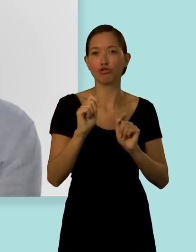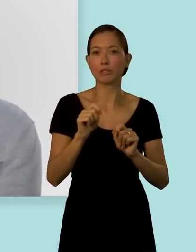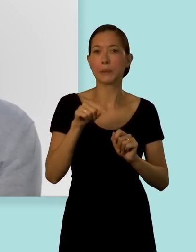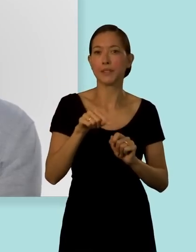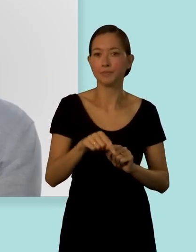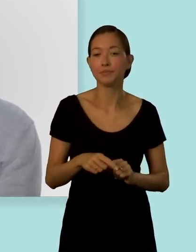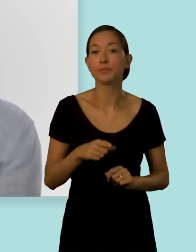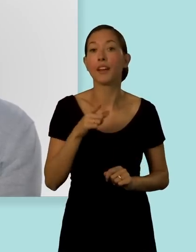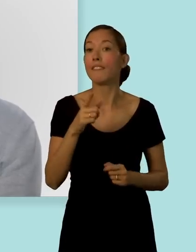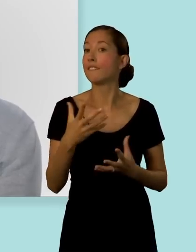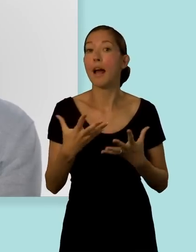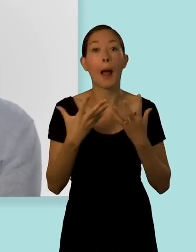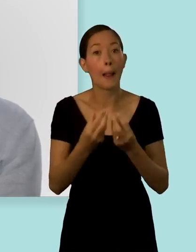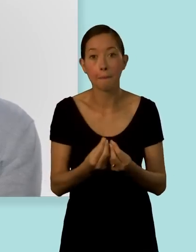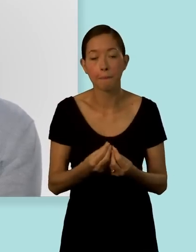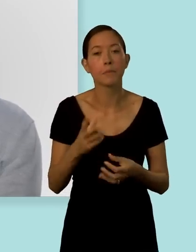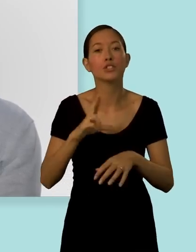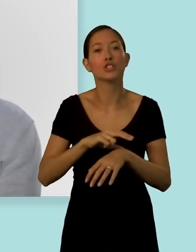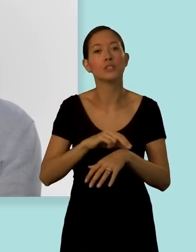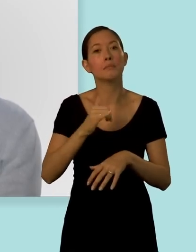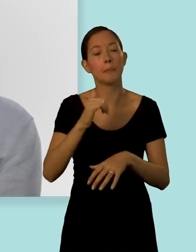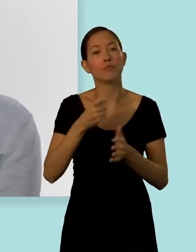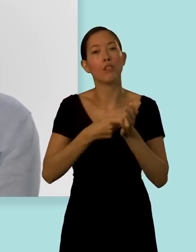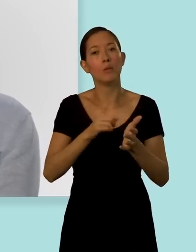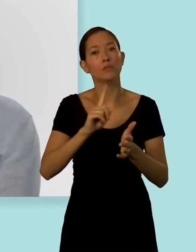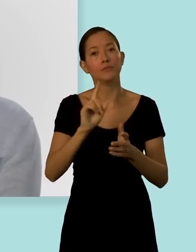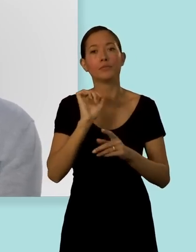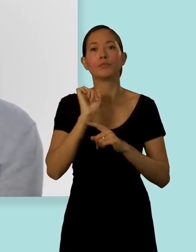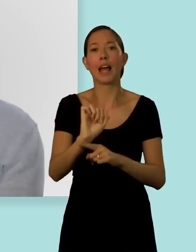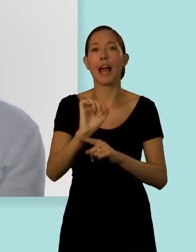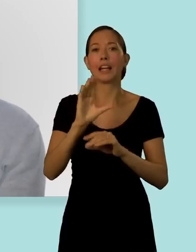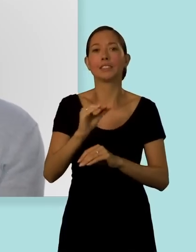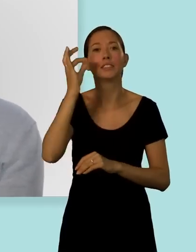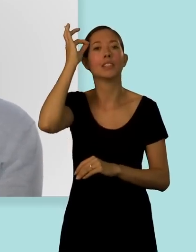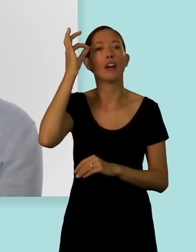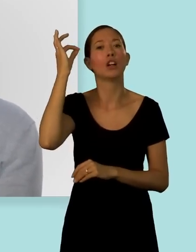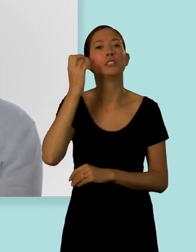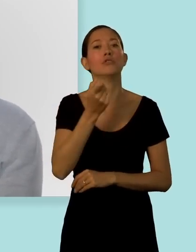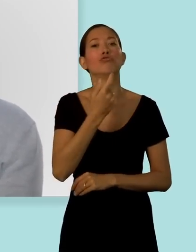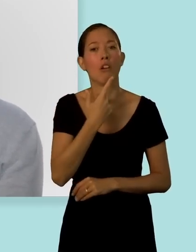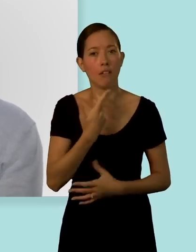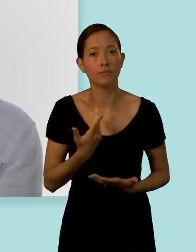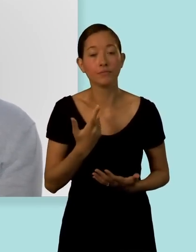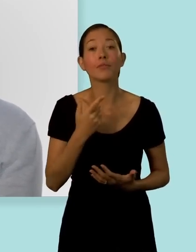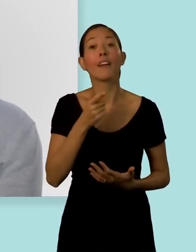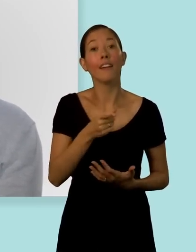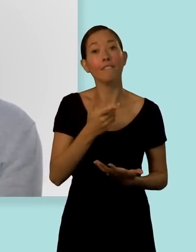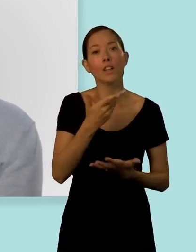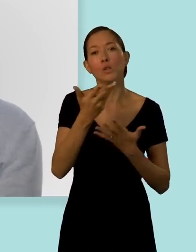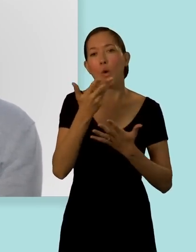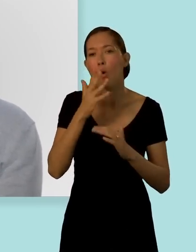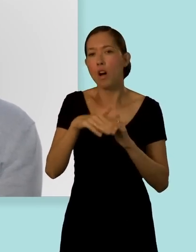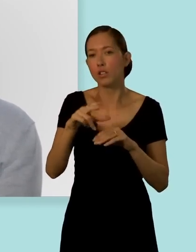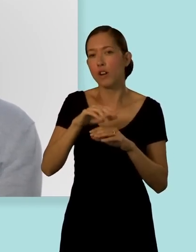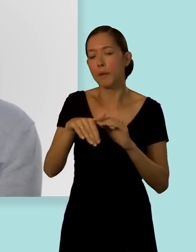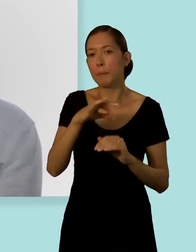Sometimes the doctor might suggest medication. This may be one of the drugs mentioned in the treatments film. If these do not help, your doctor may